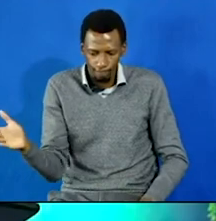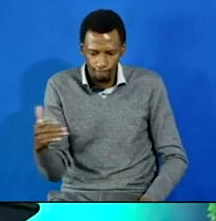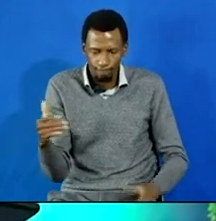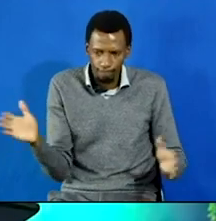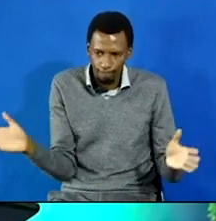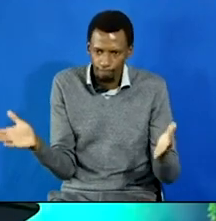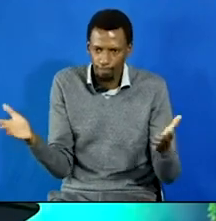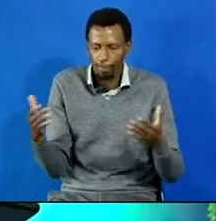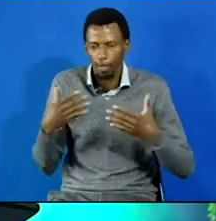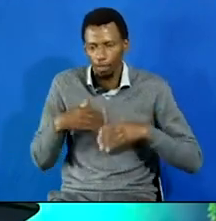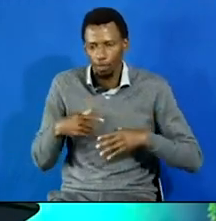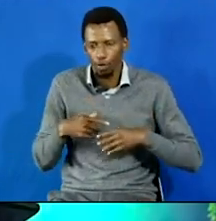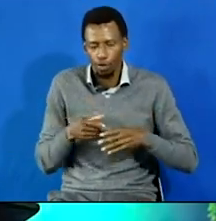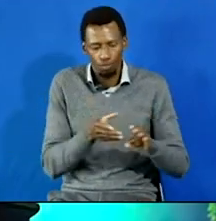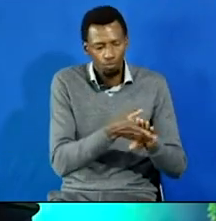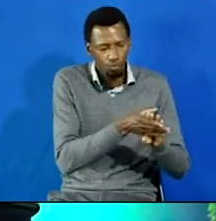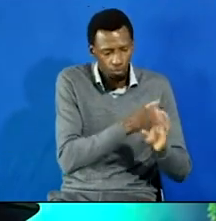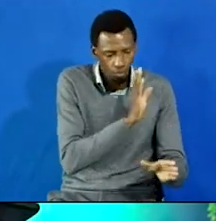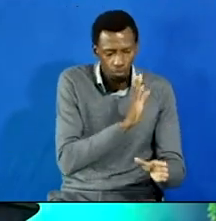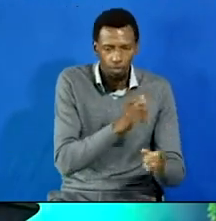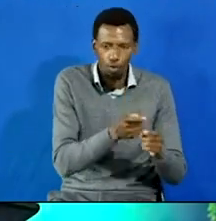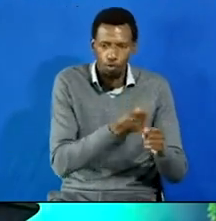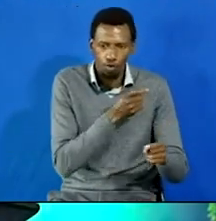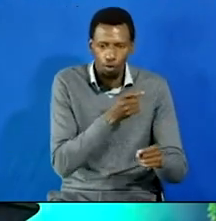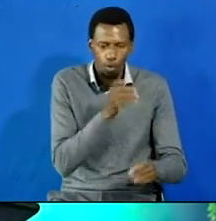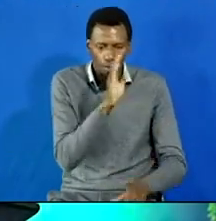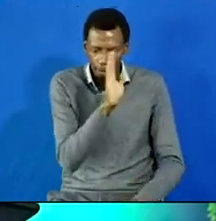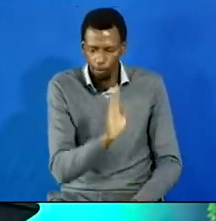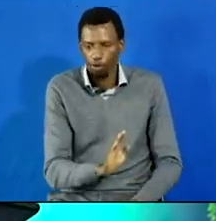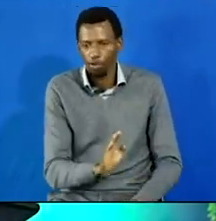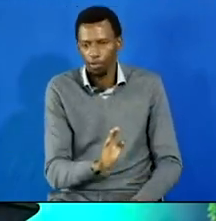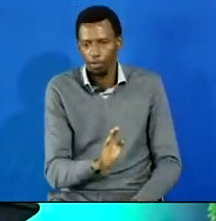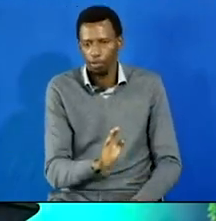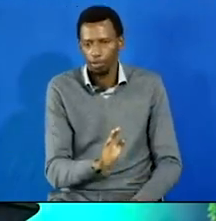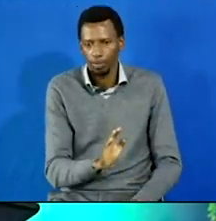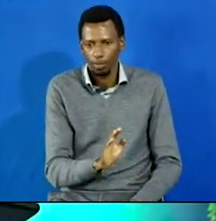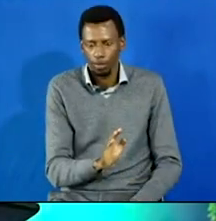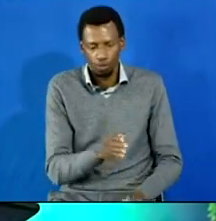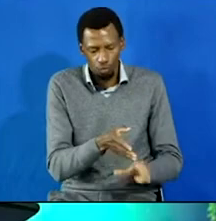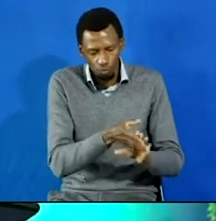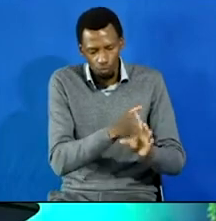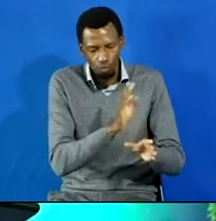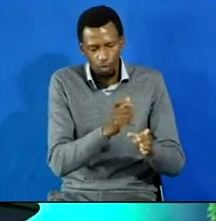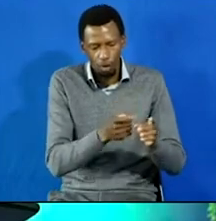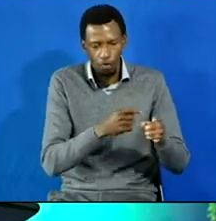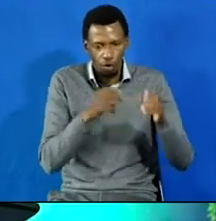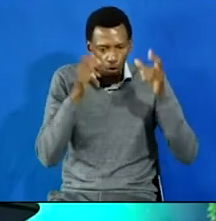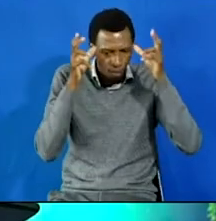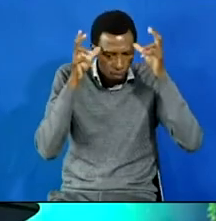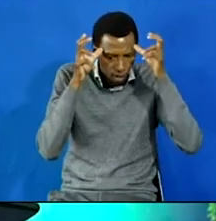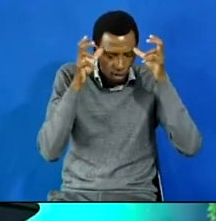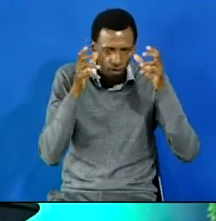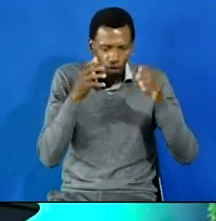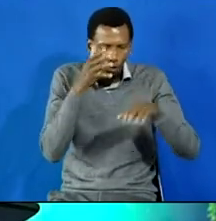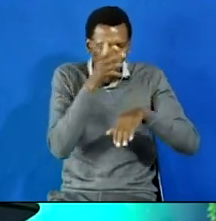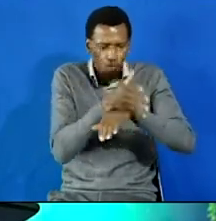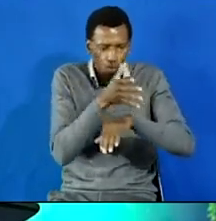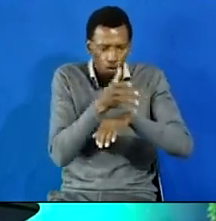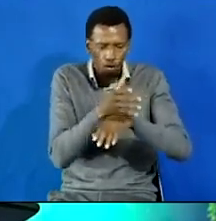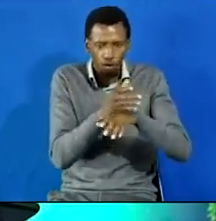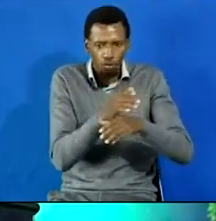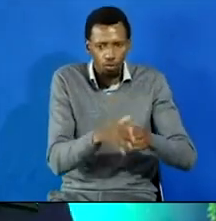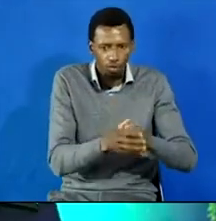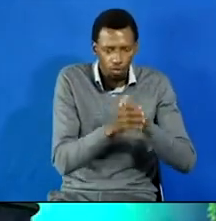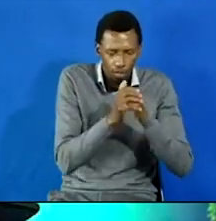come from the Babylon, to come from the deceptions that they have been deceived into false worship, into